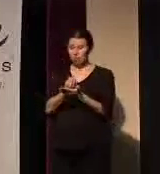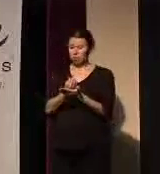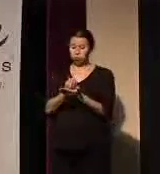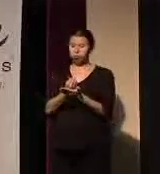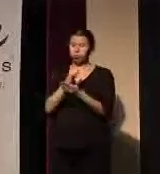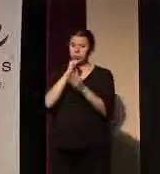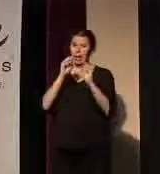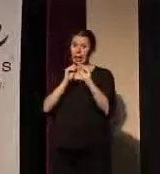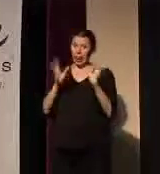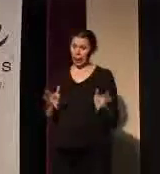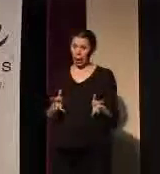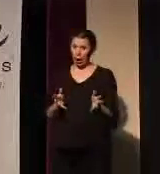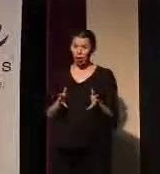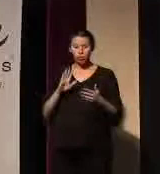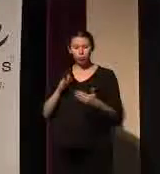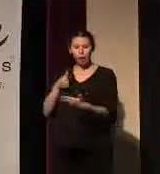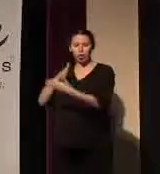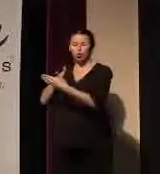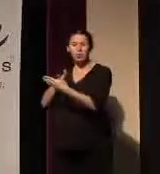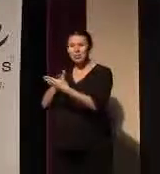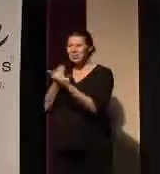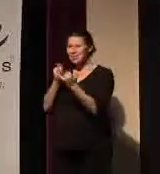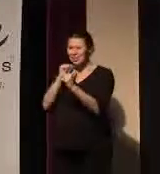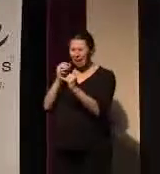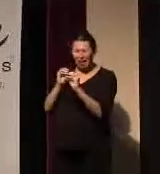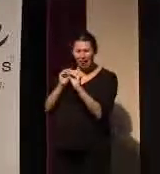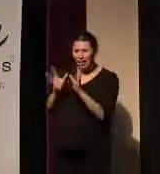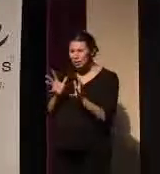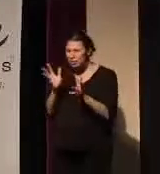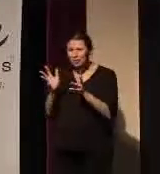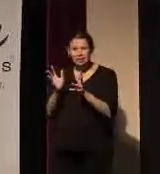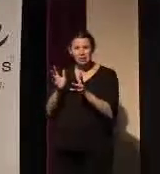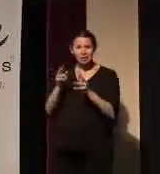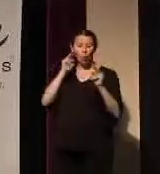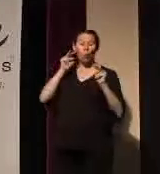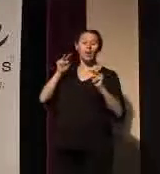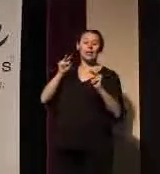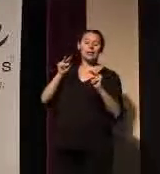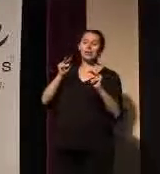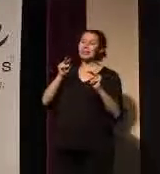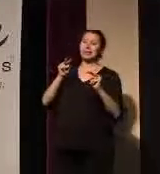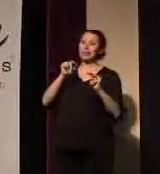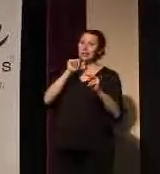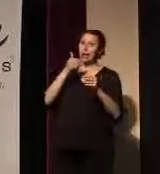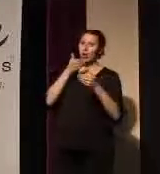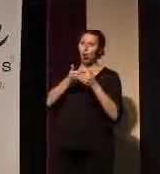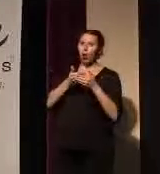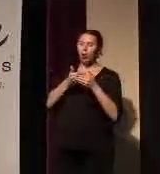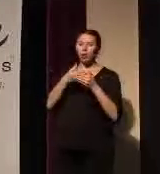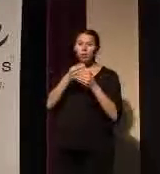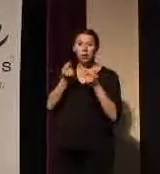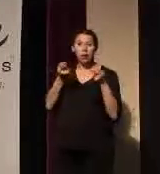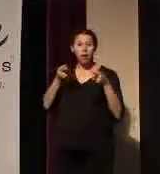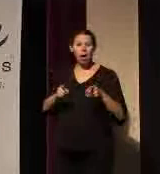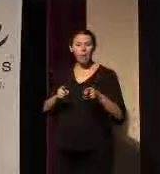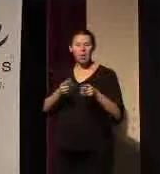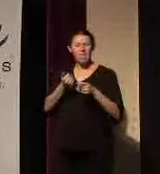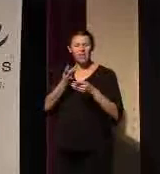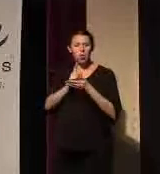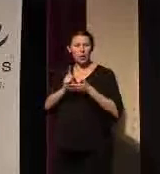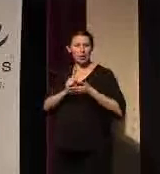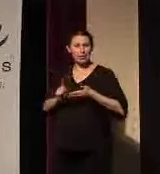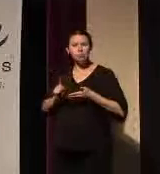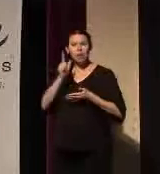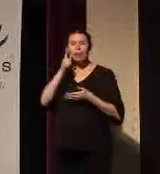have much in the way of evidence, and their witnesses weren't too good. And then I had my aha moment in that case, and that was a couple weeks into the